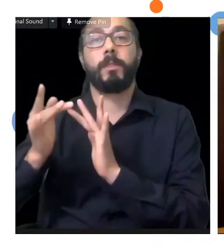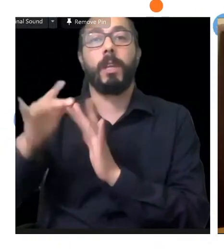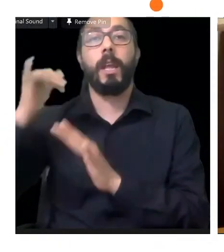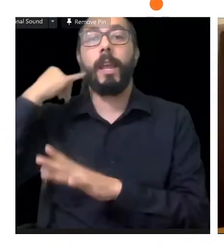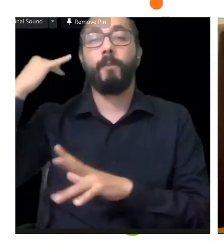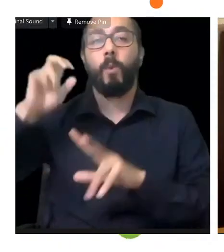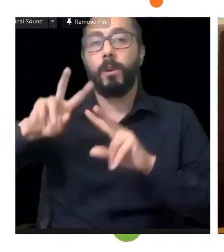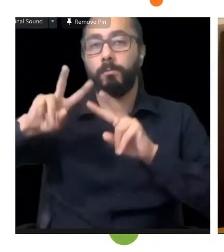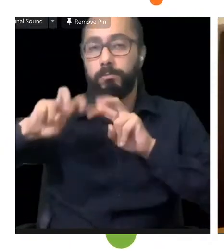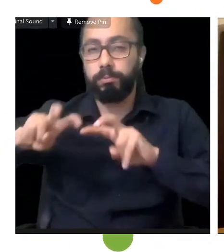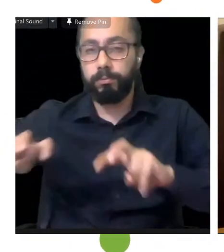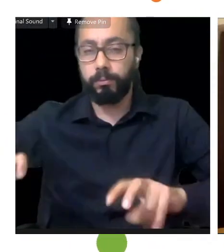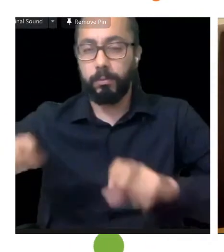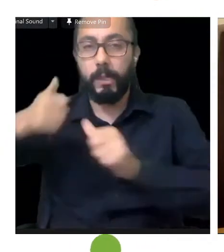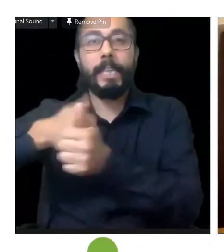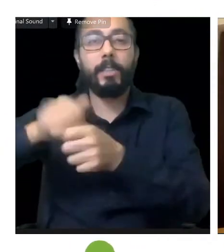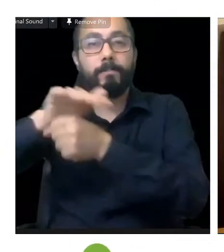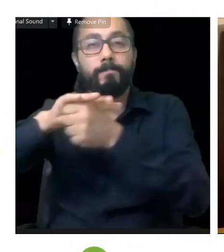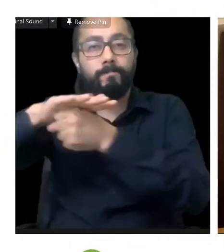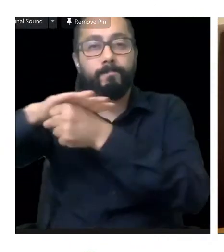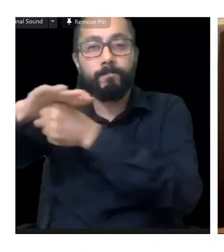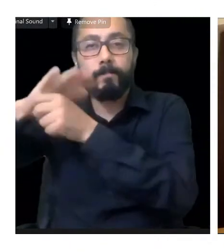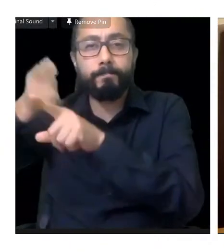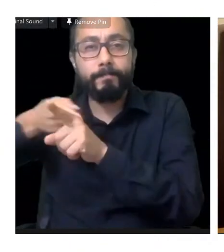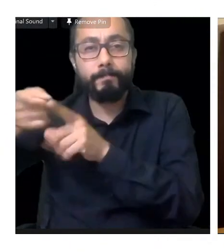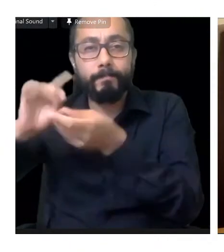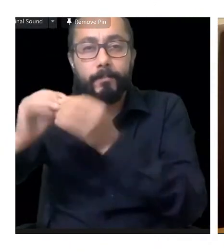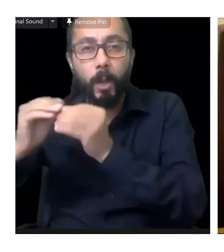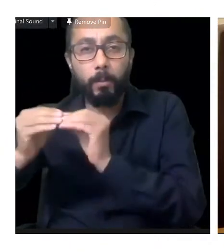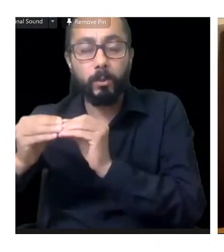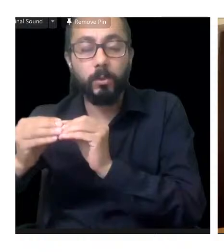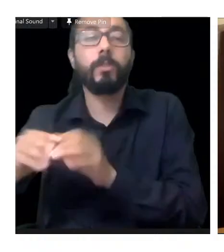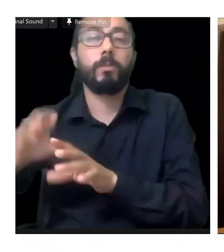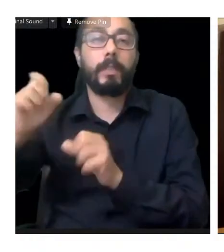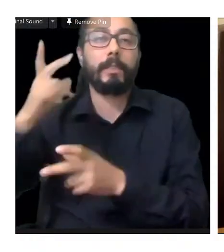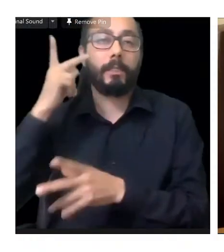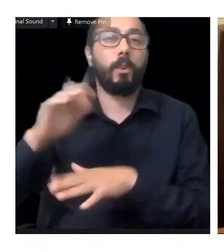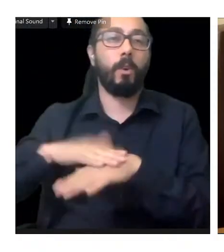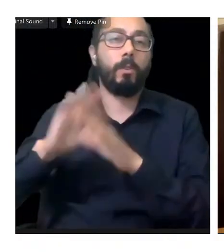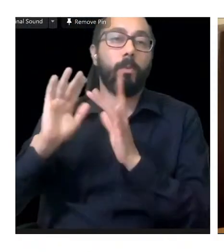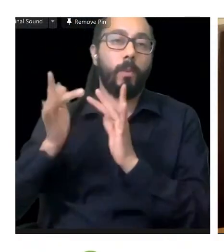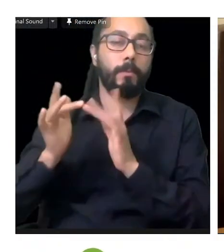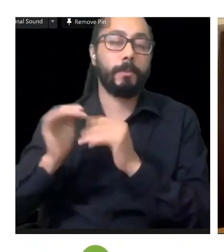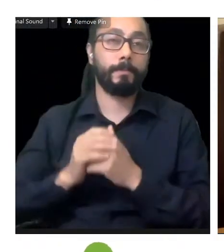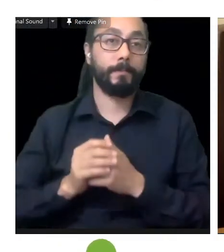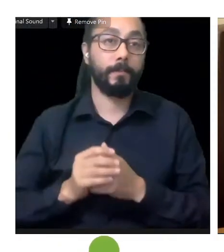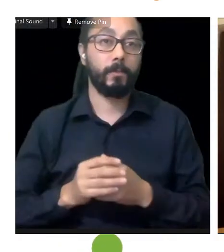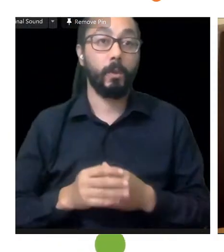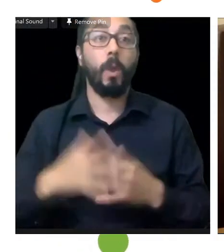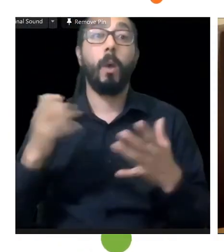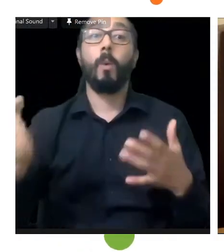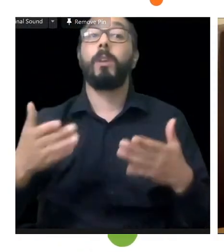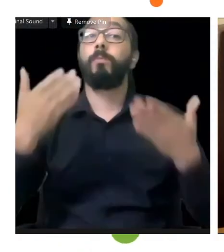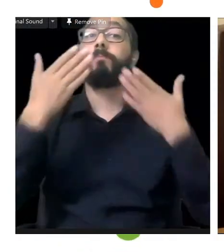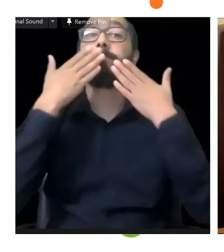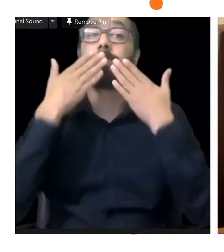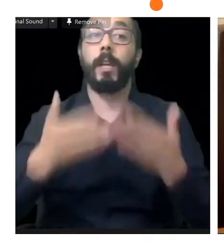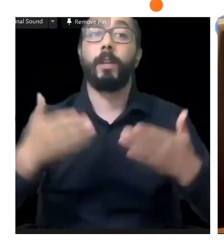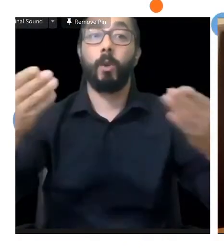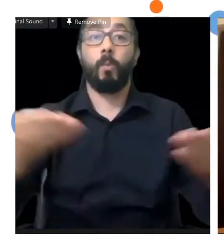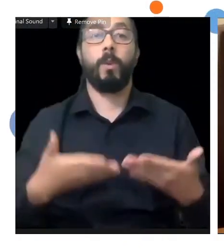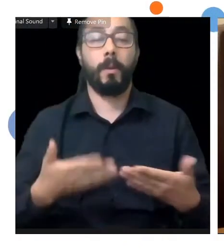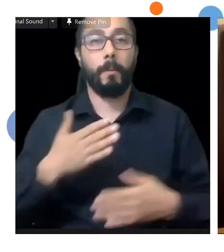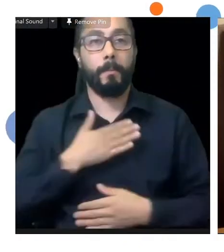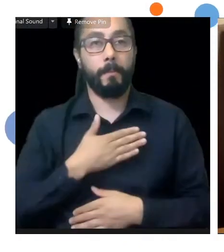region. I'd like to welcome my fellow panelists to the Zoom room. So I'm